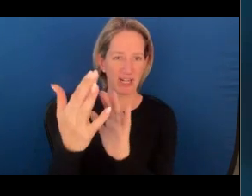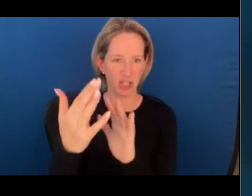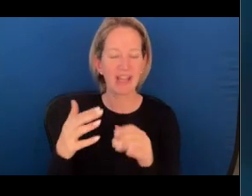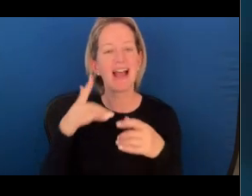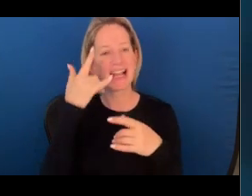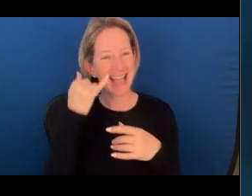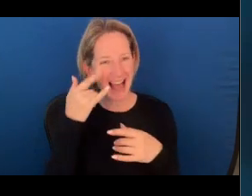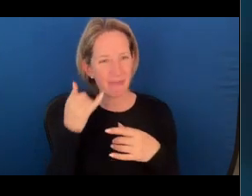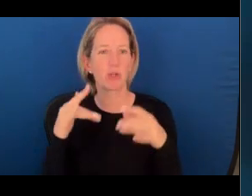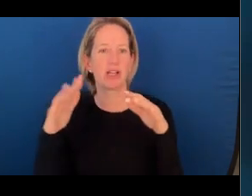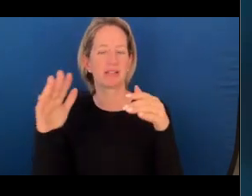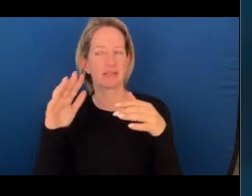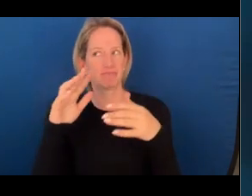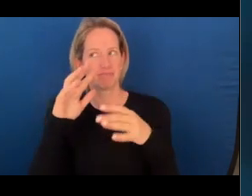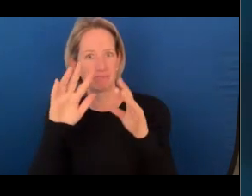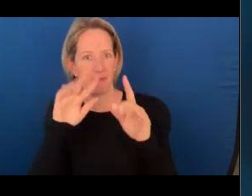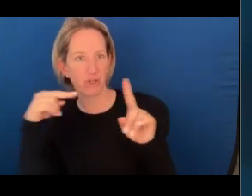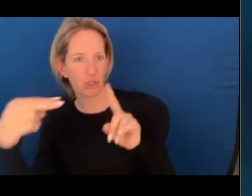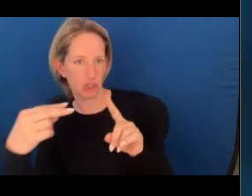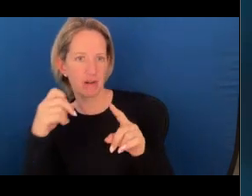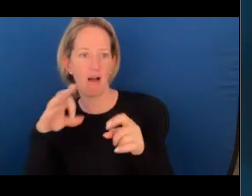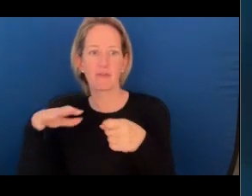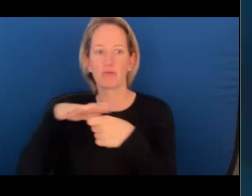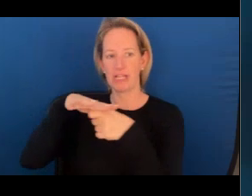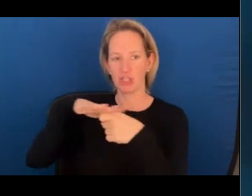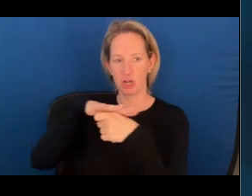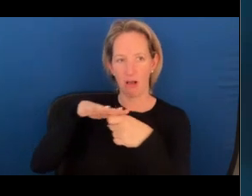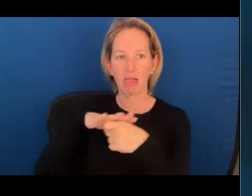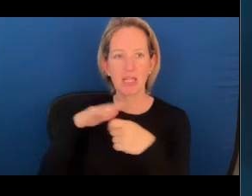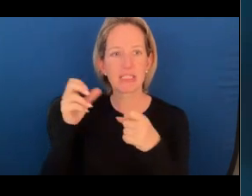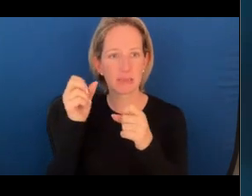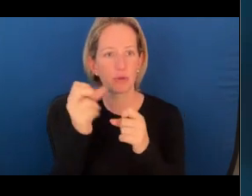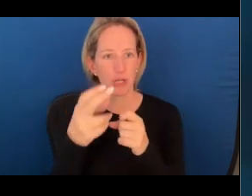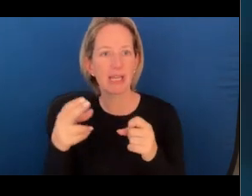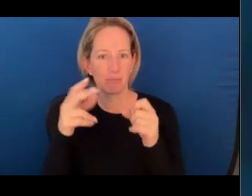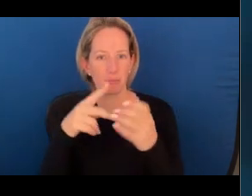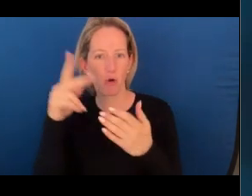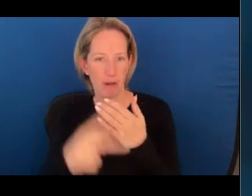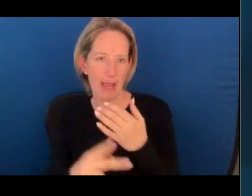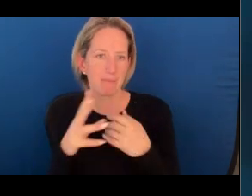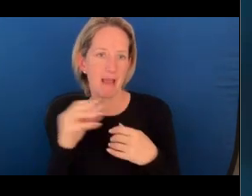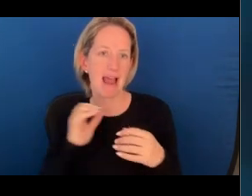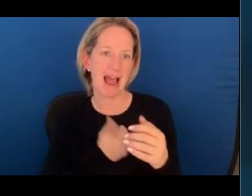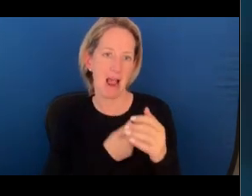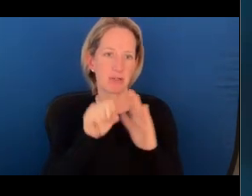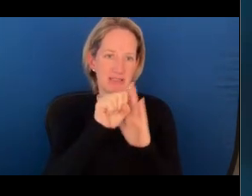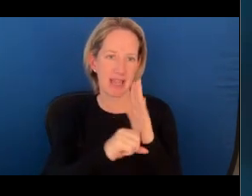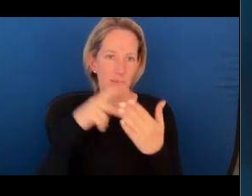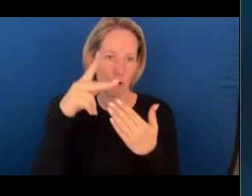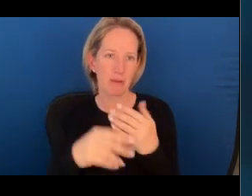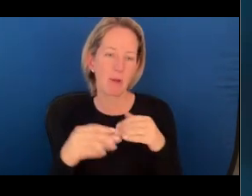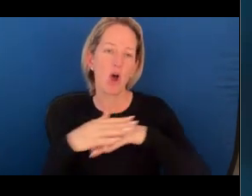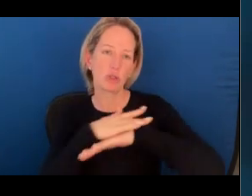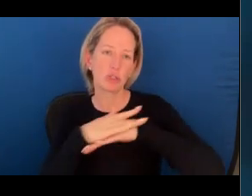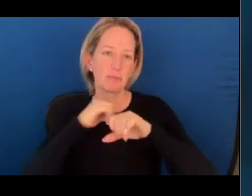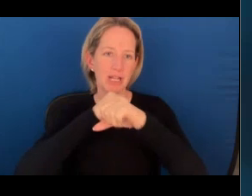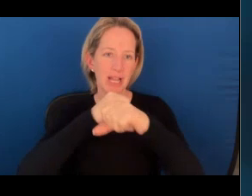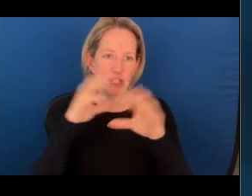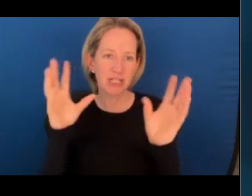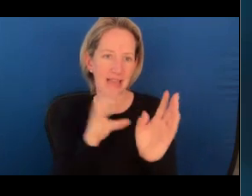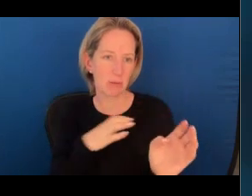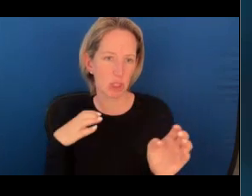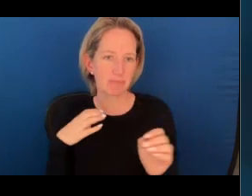Debris Action Plan, jointly developed by the NOAA Marine Debris Program and our state partner, the Ocean Protection Council. It was developed back in